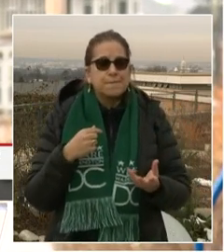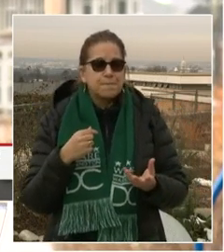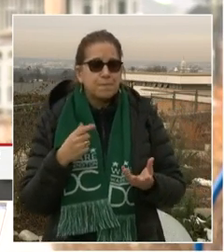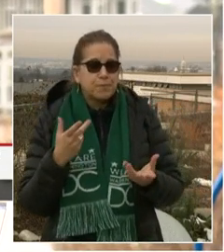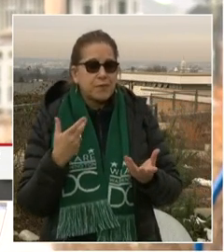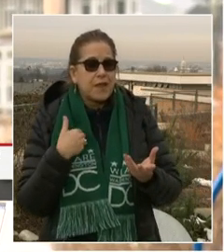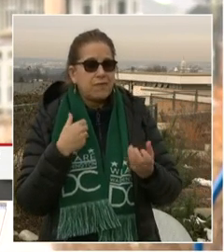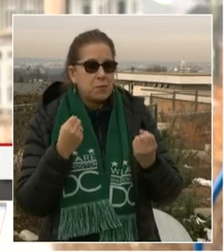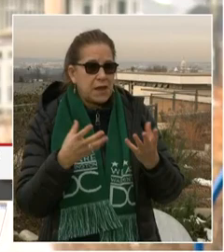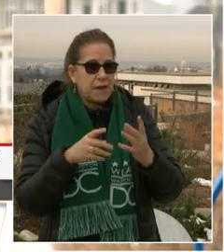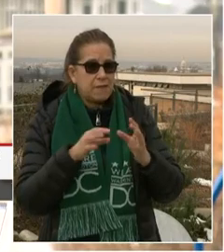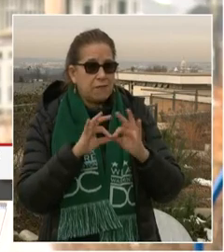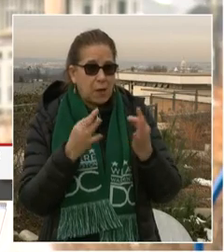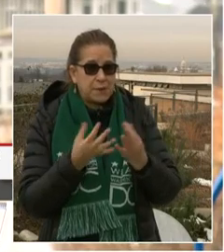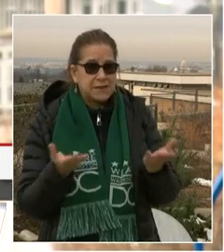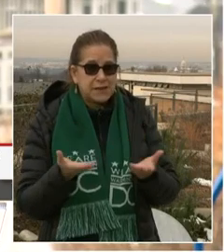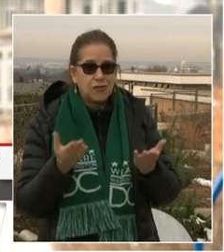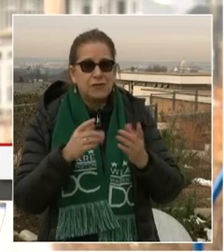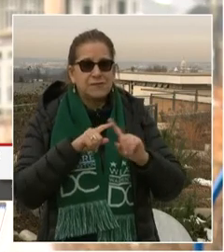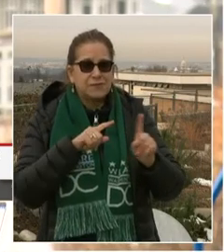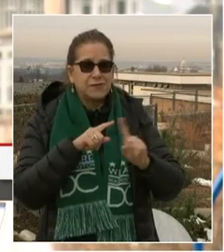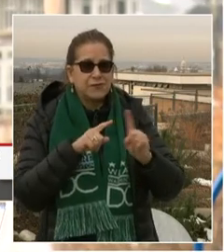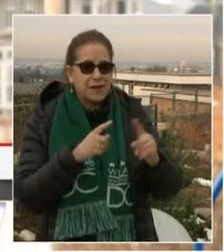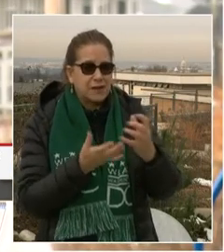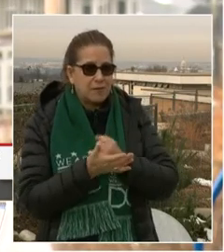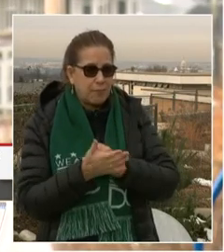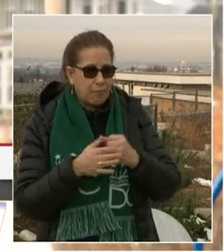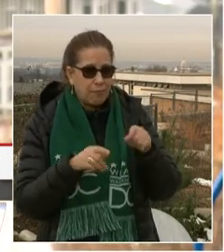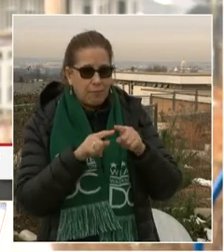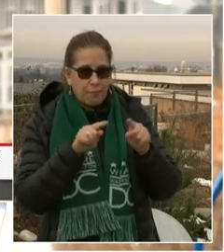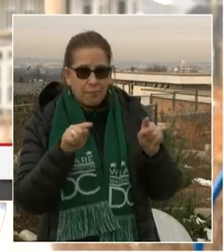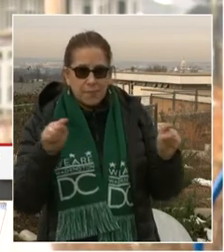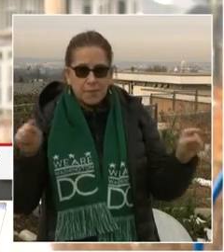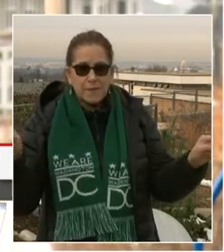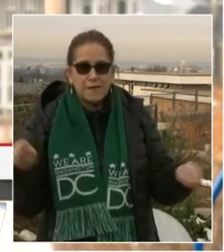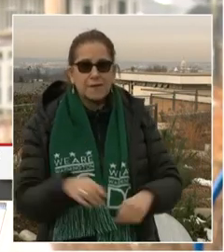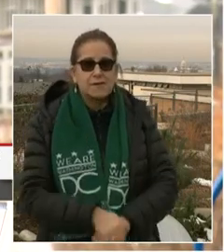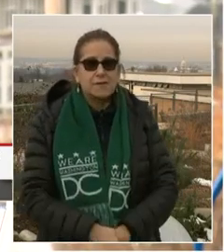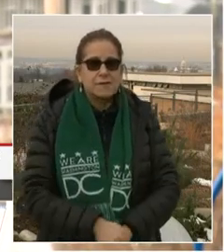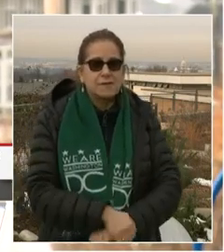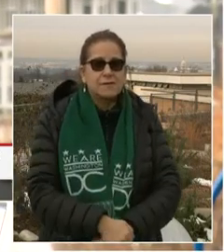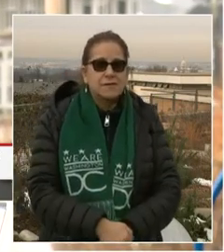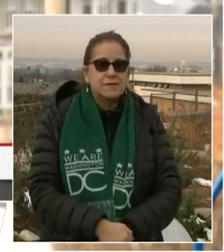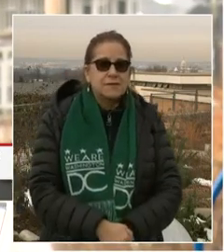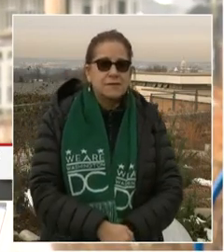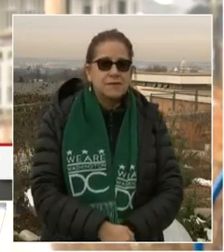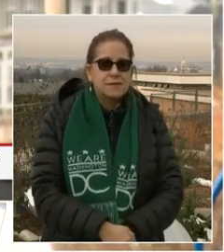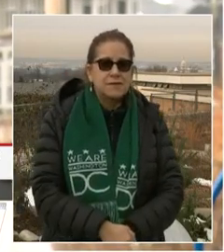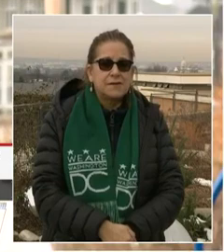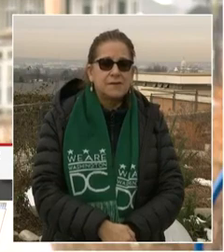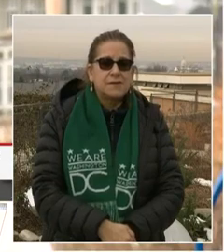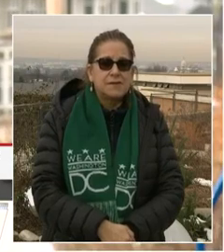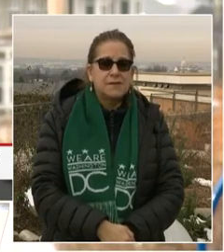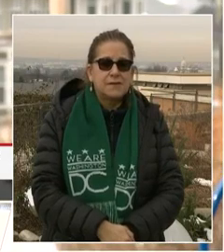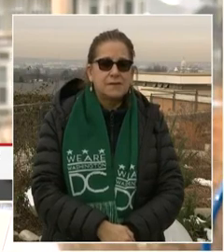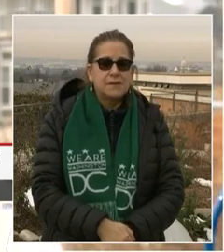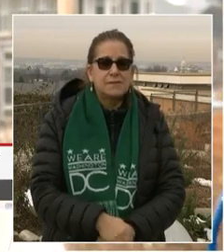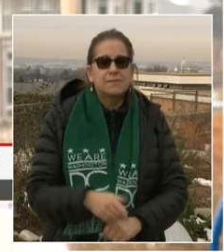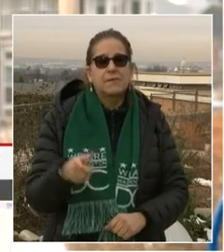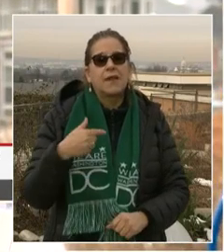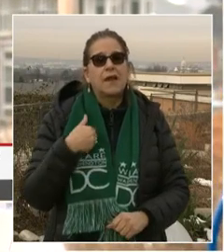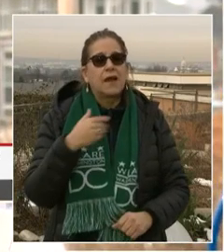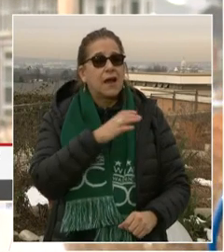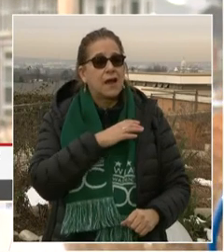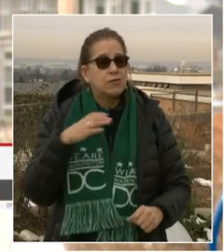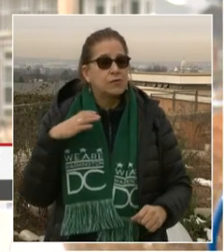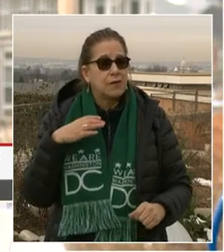proud of those things. We are, as you heard the council member say, in some money set aside by the